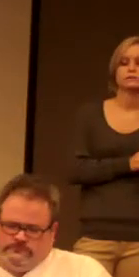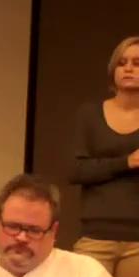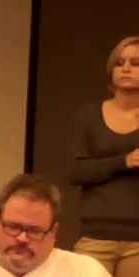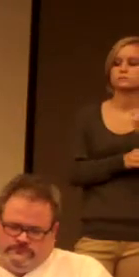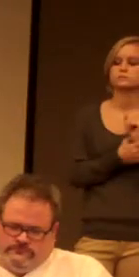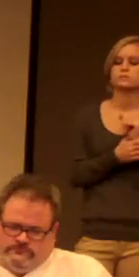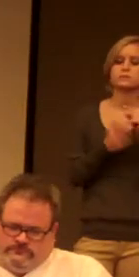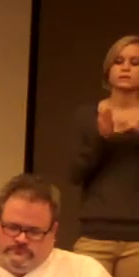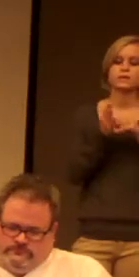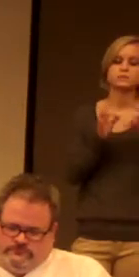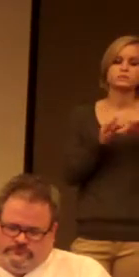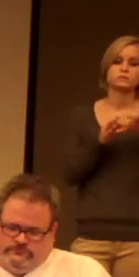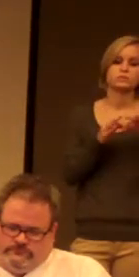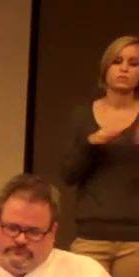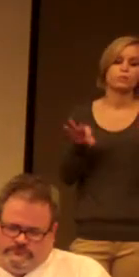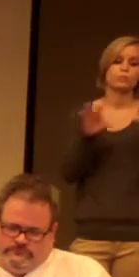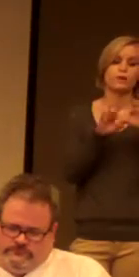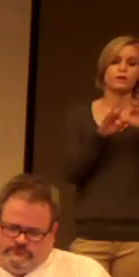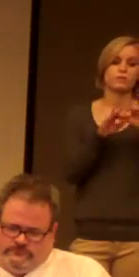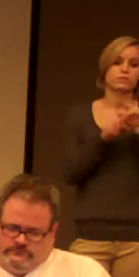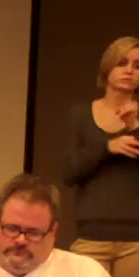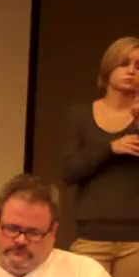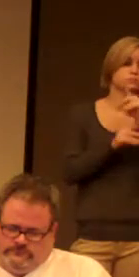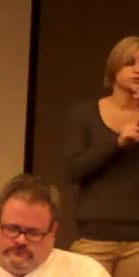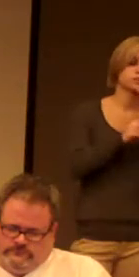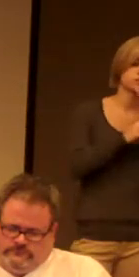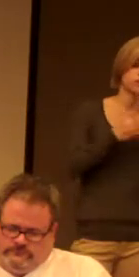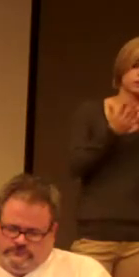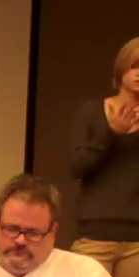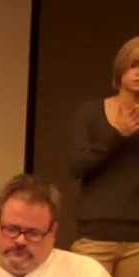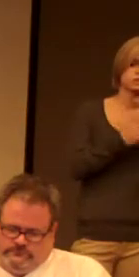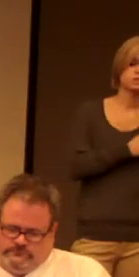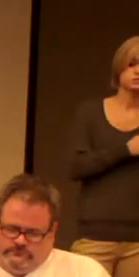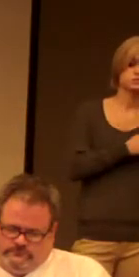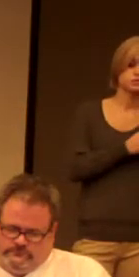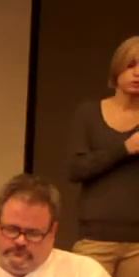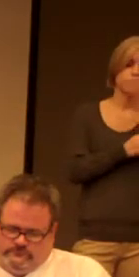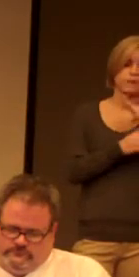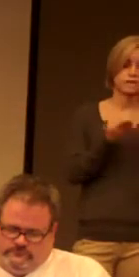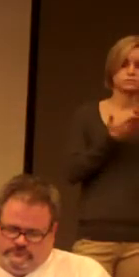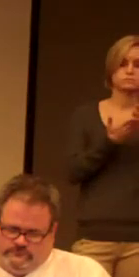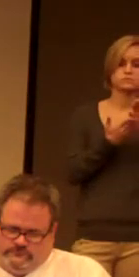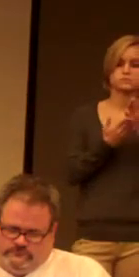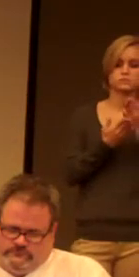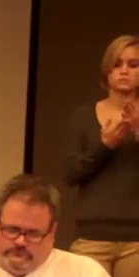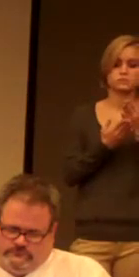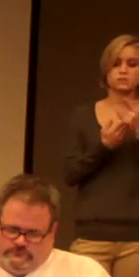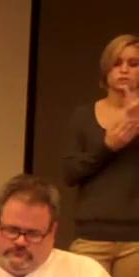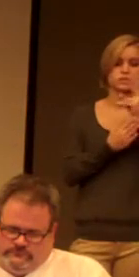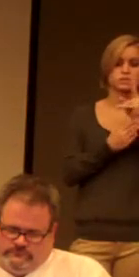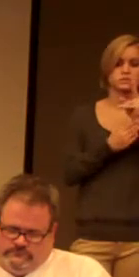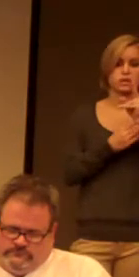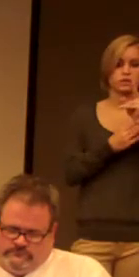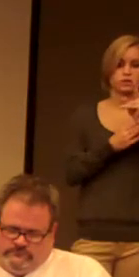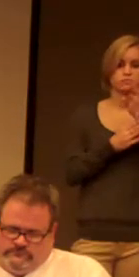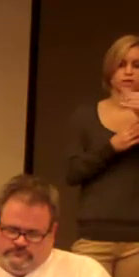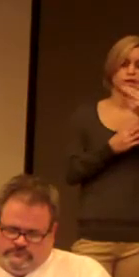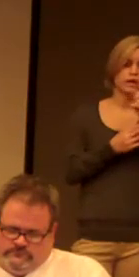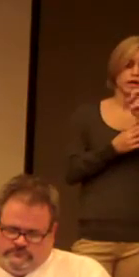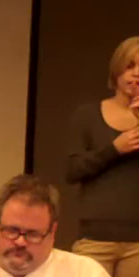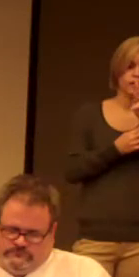it's worth the trip to go see this. These two guys here, I mean, you can see their handkerchiefs in their pockets,